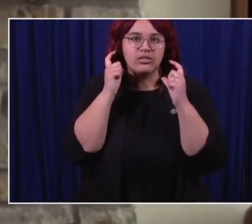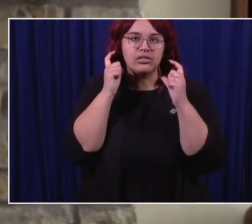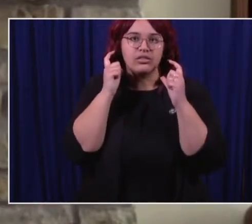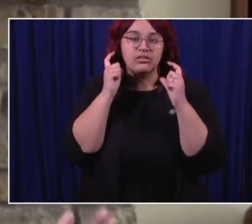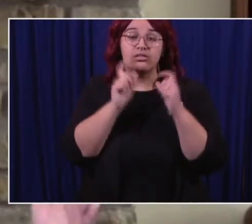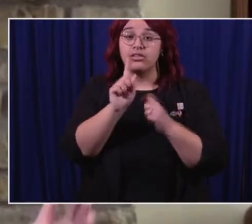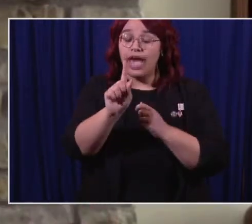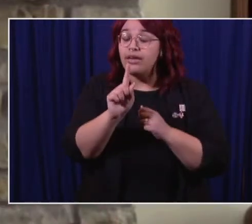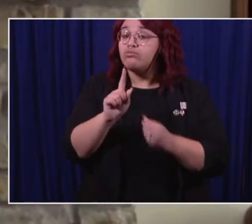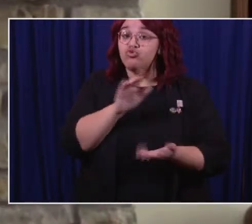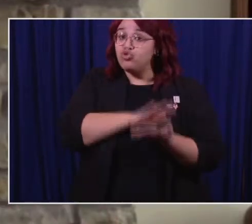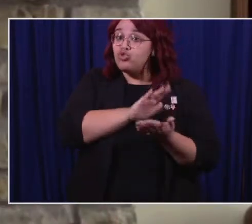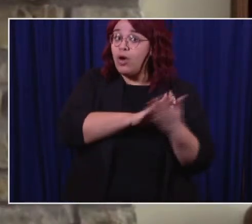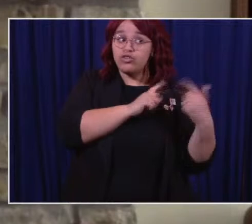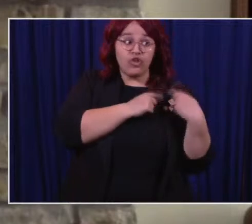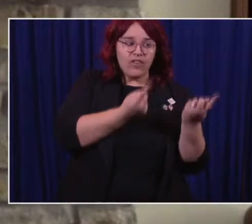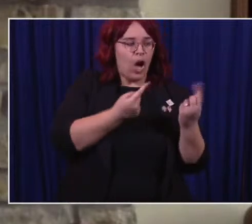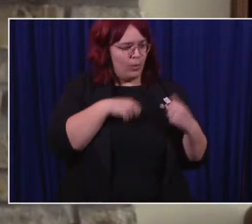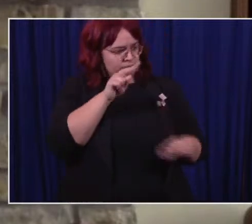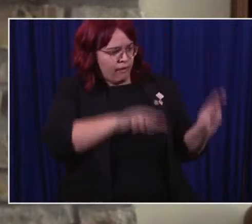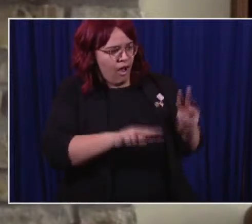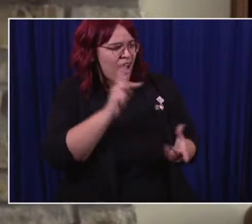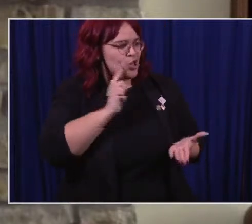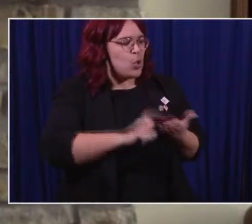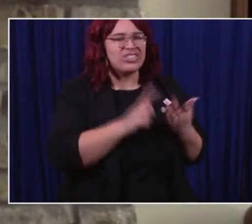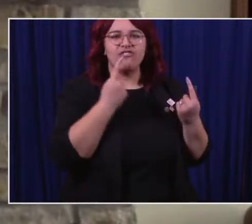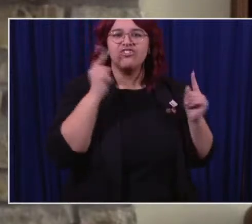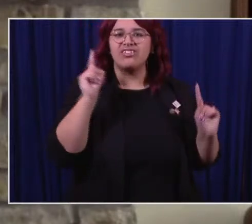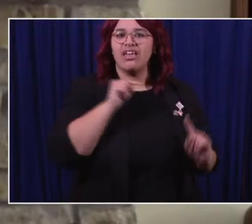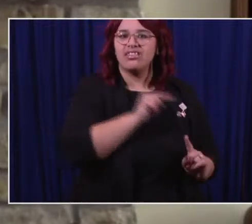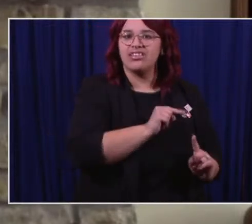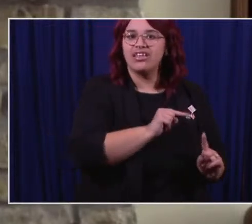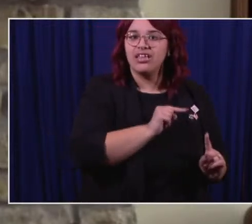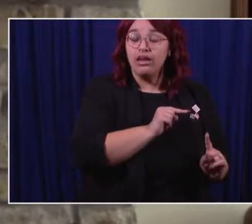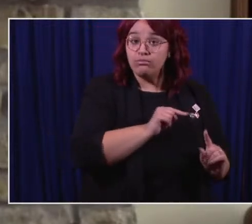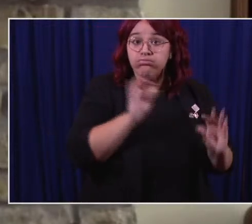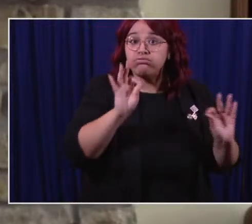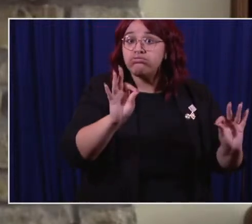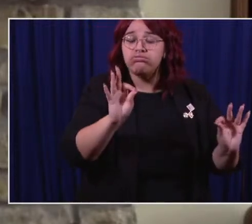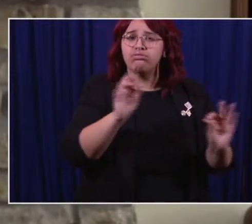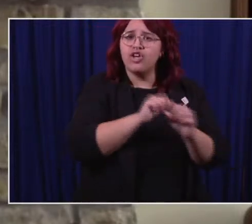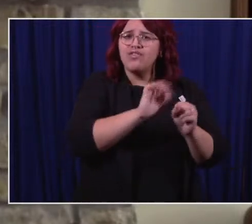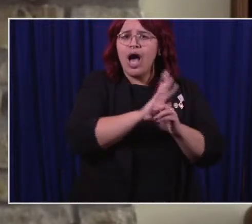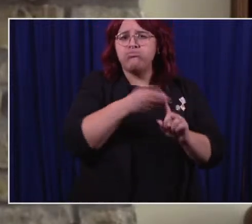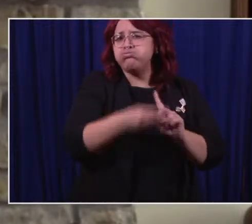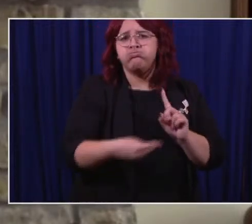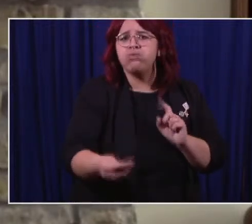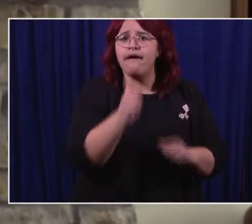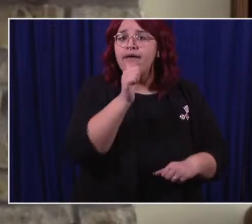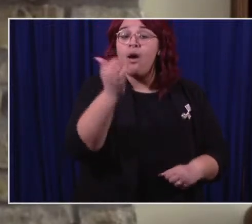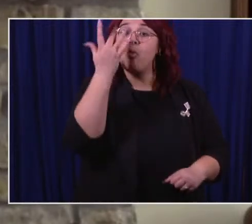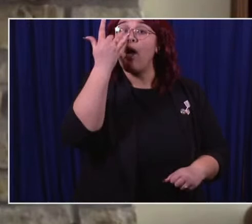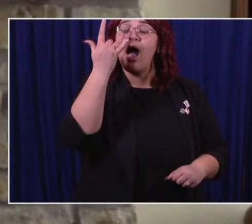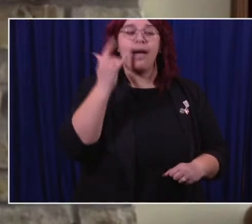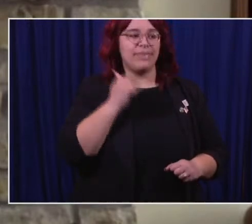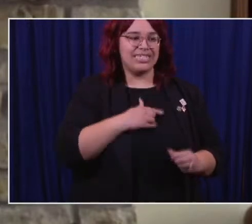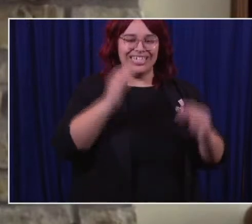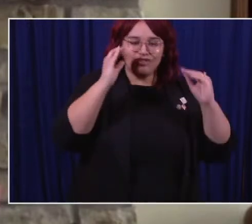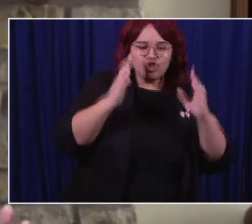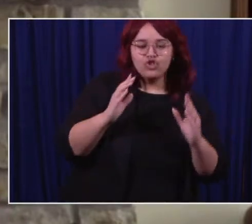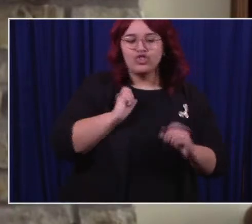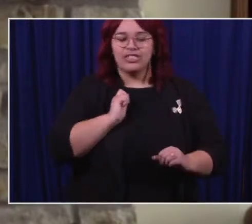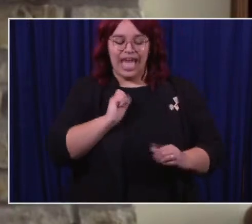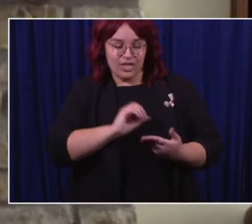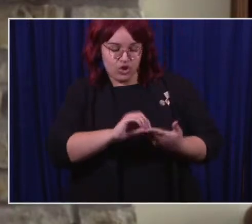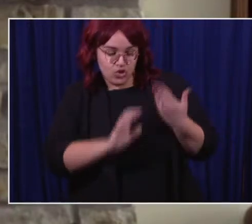together, and yet we've not seen the spread in classrooms. So we know the masks work. So when you add to that the factor